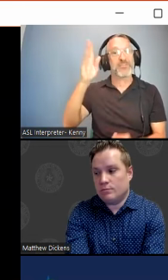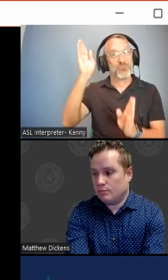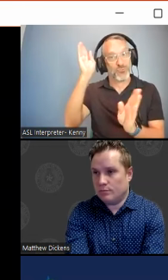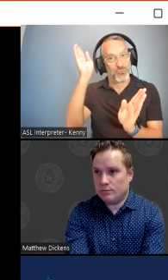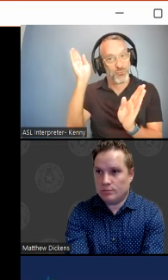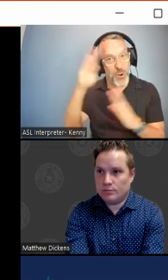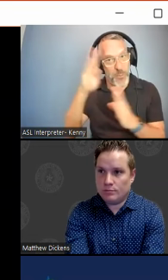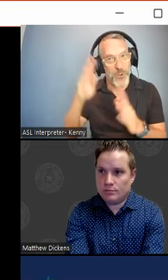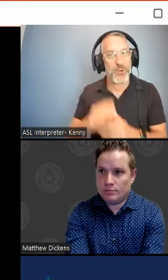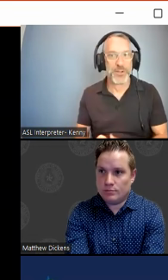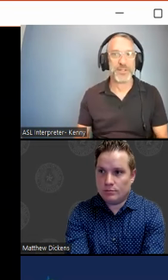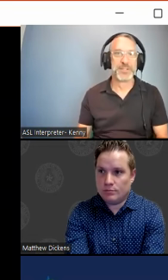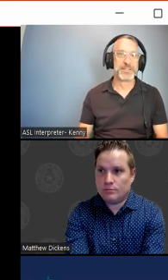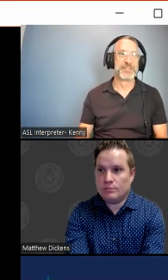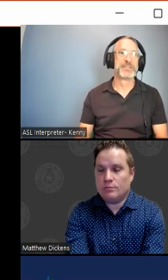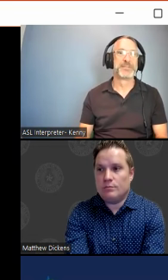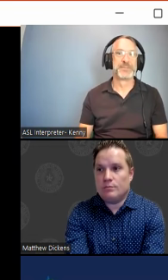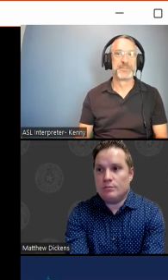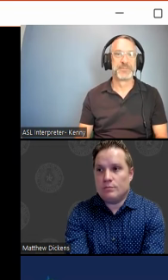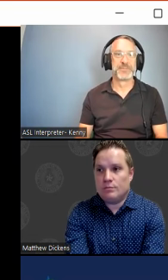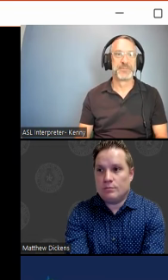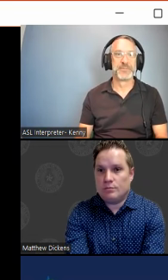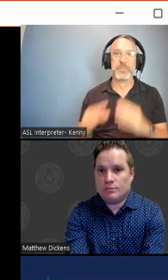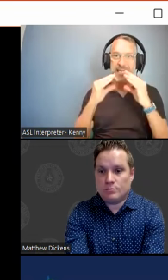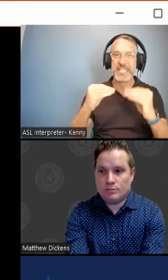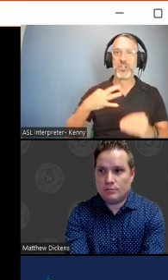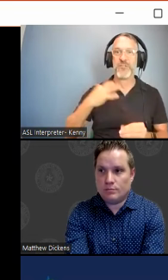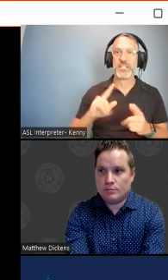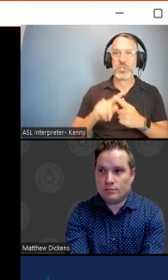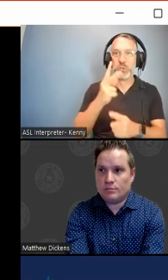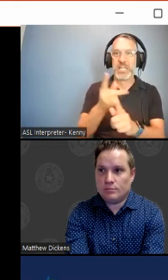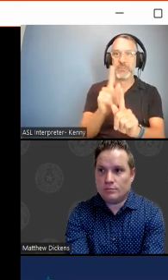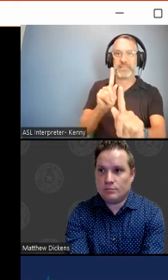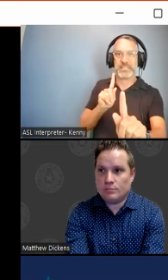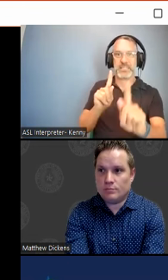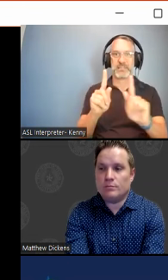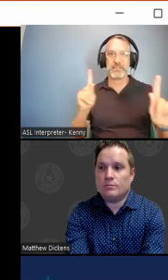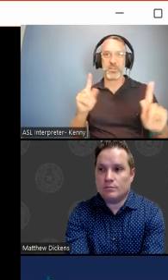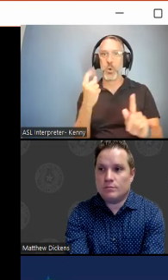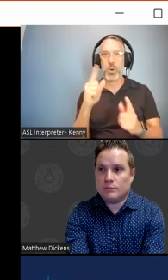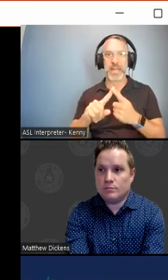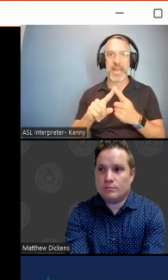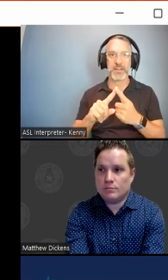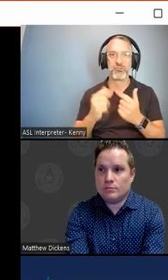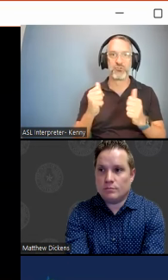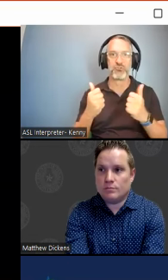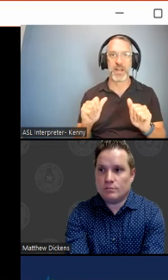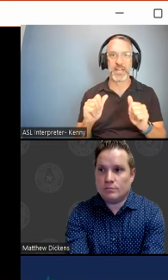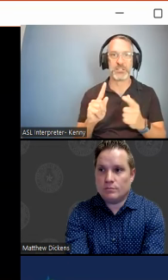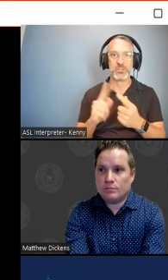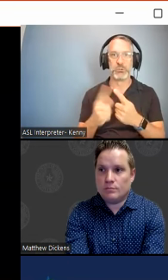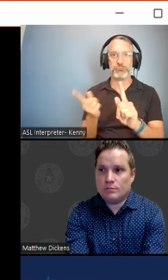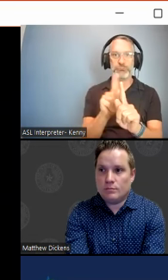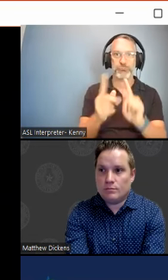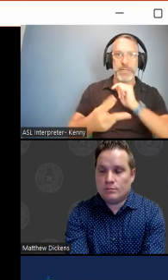in the long run. But you know, teach your volunteers to keep their distance so that no one can come in and